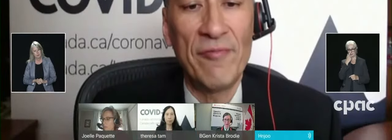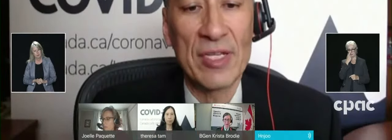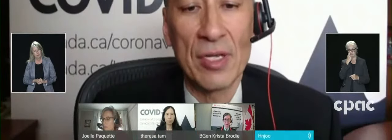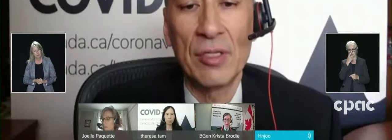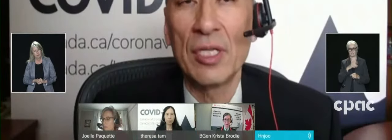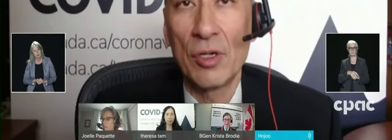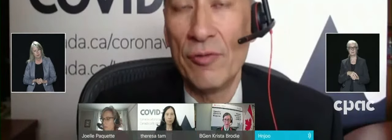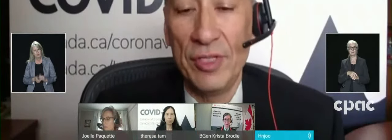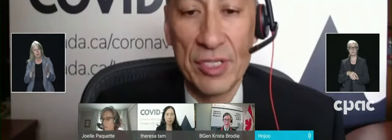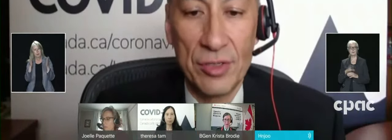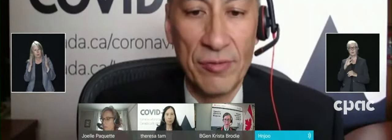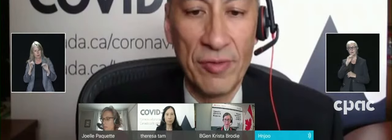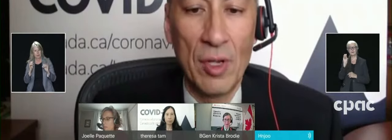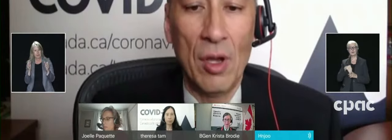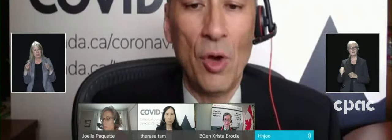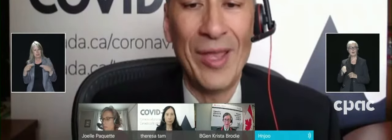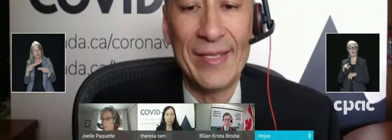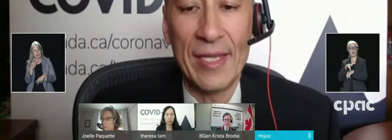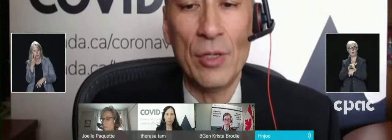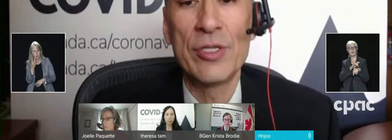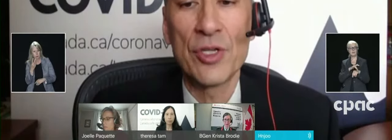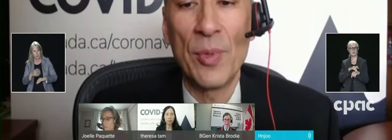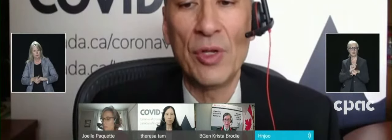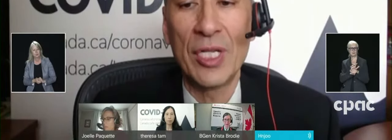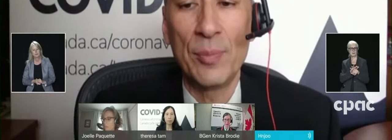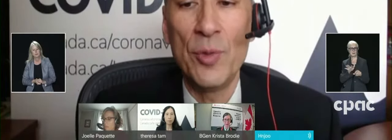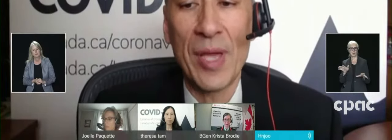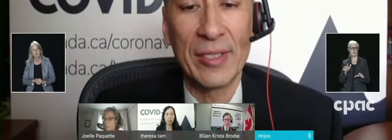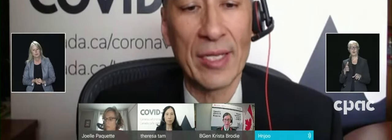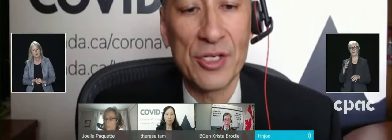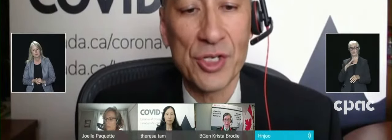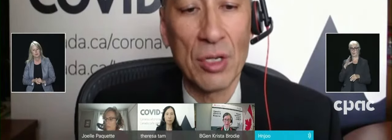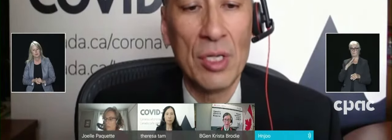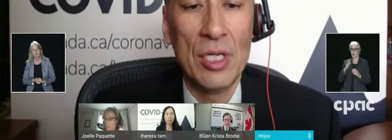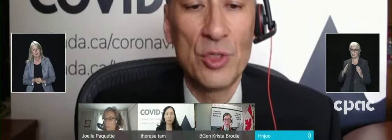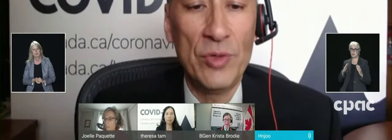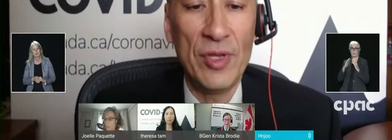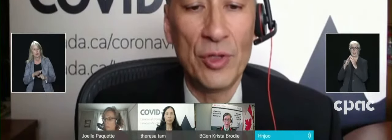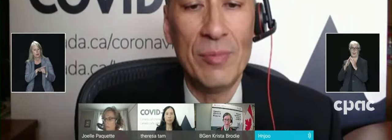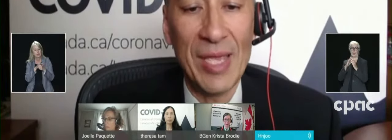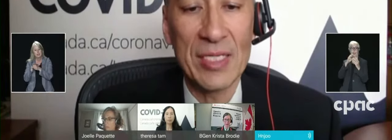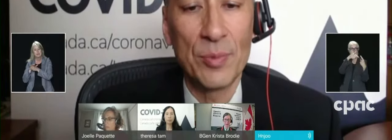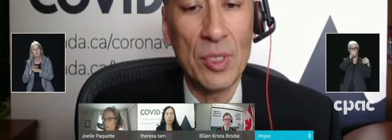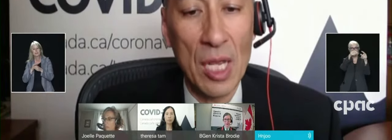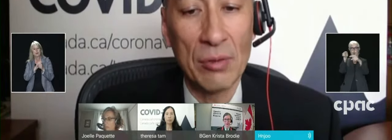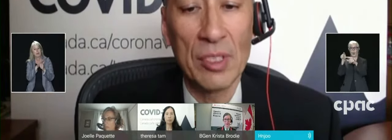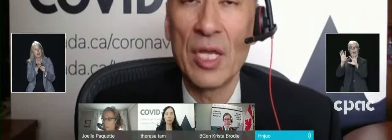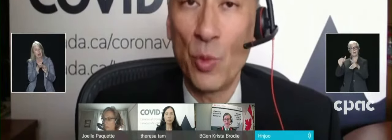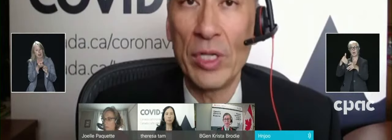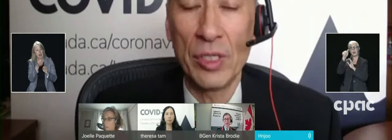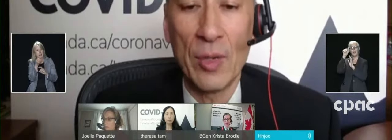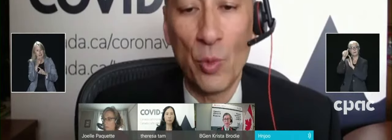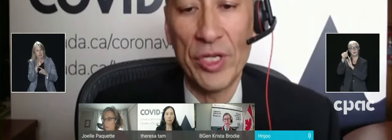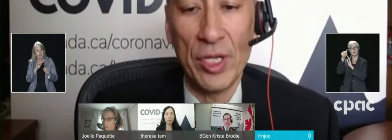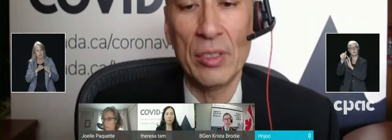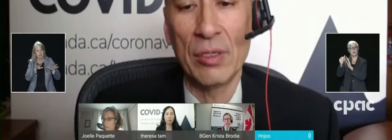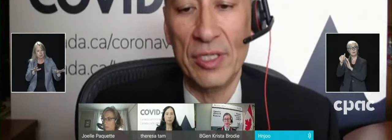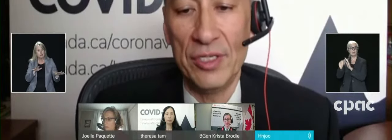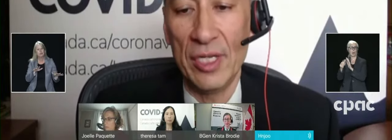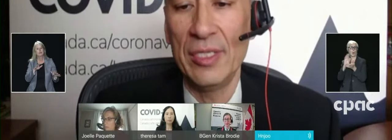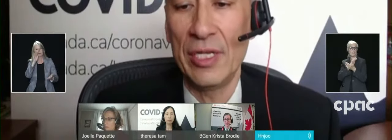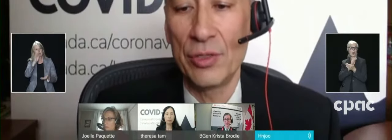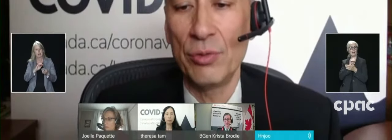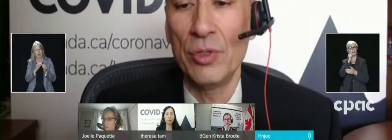taux d'infection de la COVID-19 ont atteint un sommet dans la plupart des régions, suivi d'une baisse plus lente de la